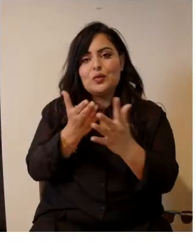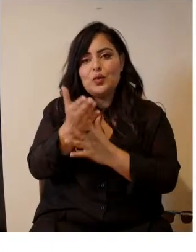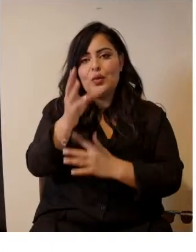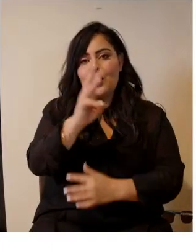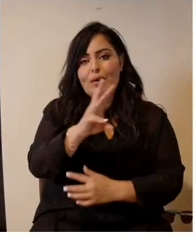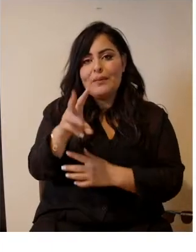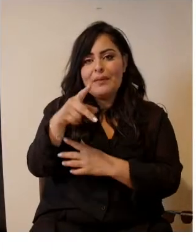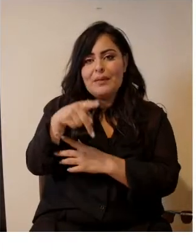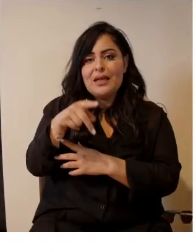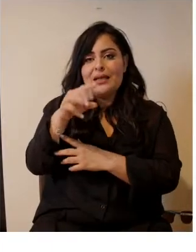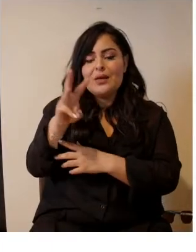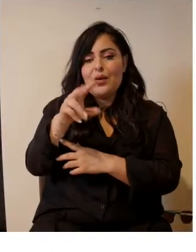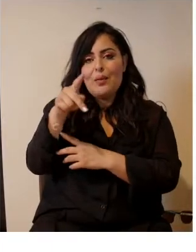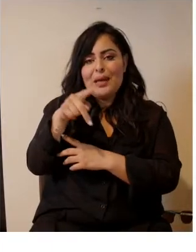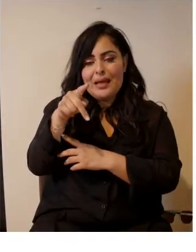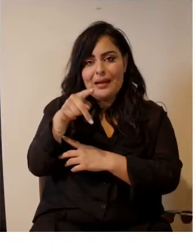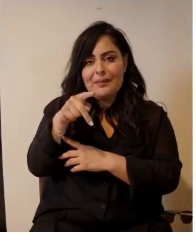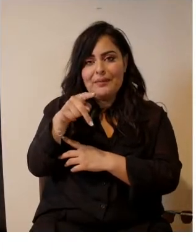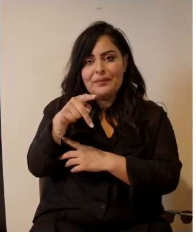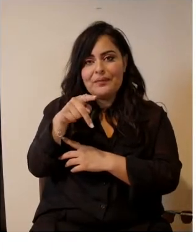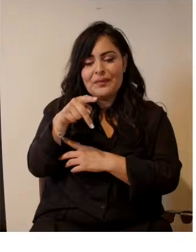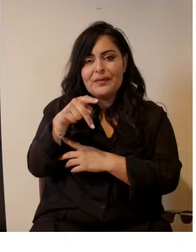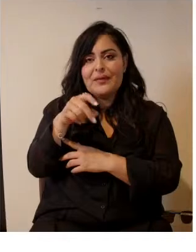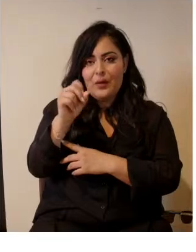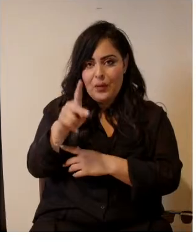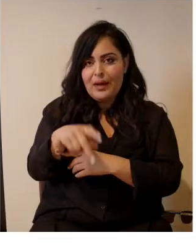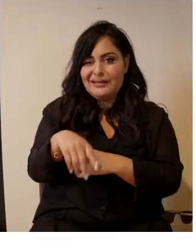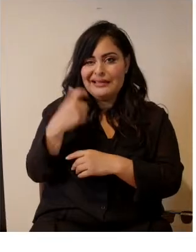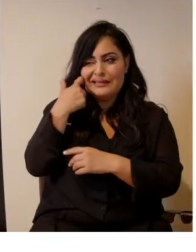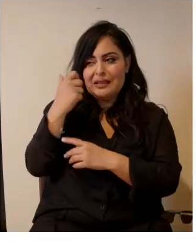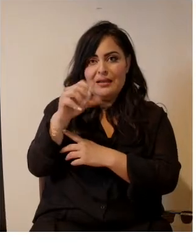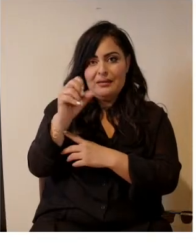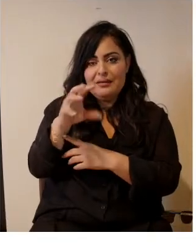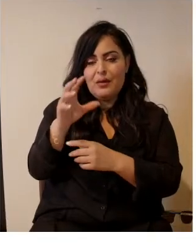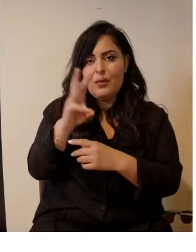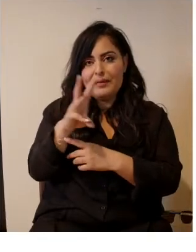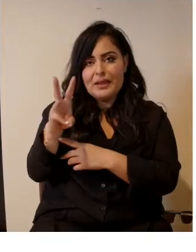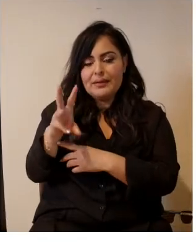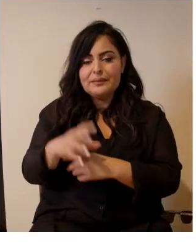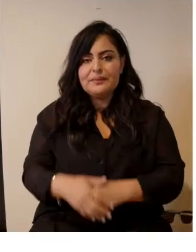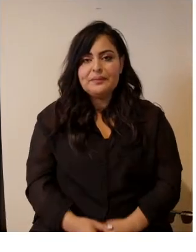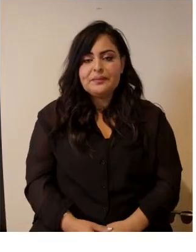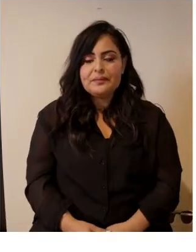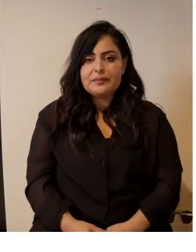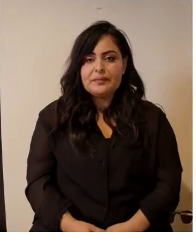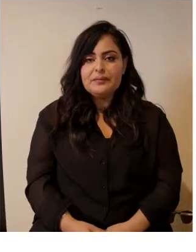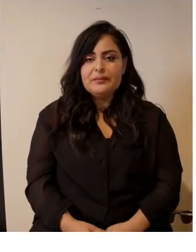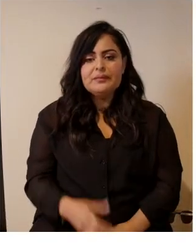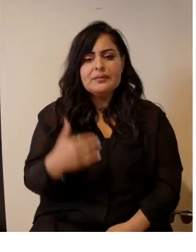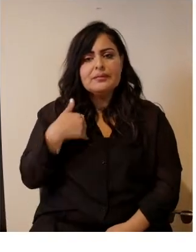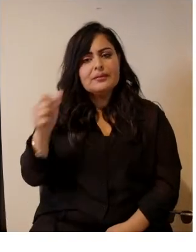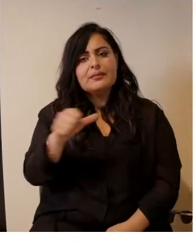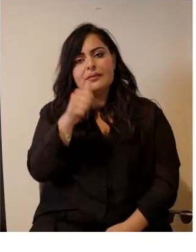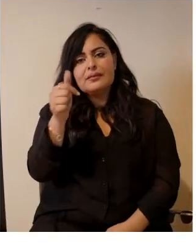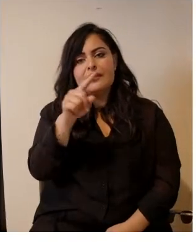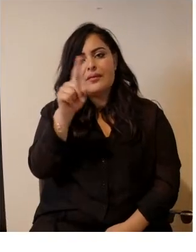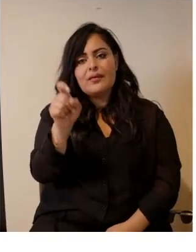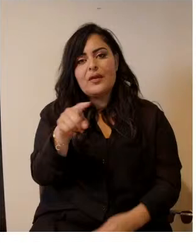That's PWP, the Pasadena website that I stated earlier. There was another question